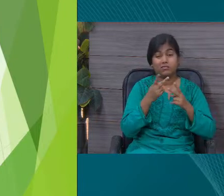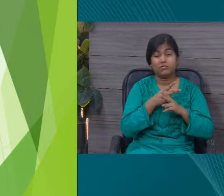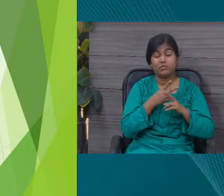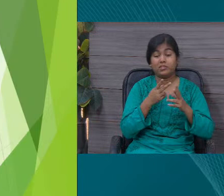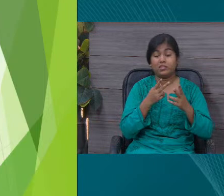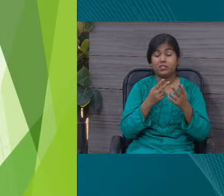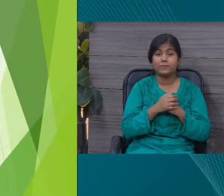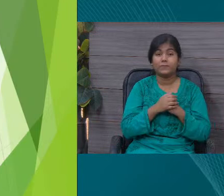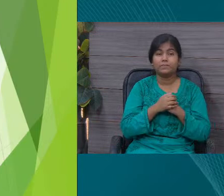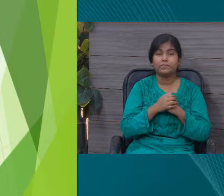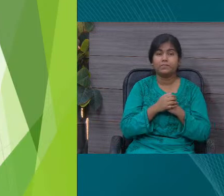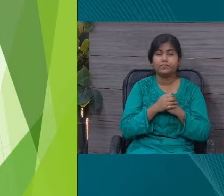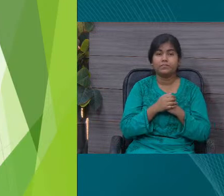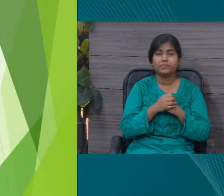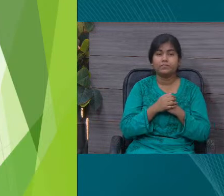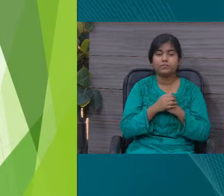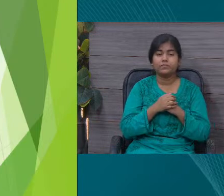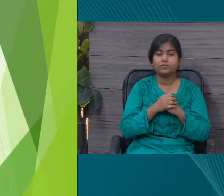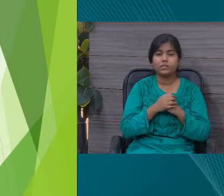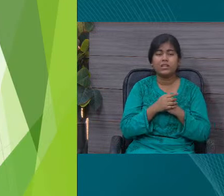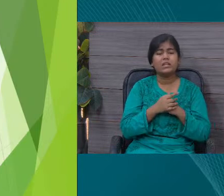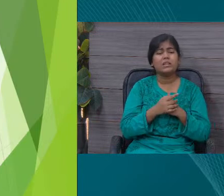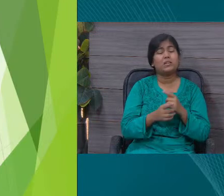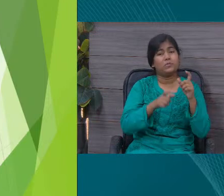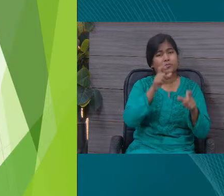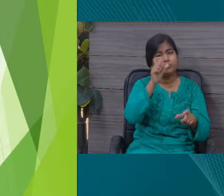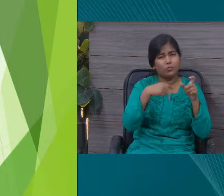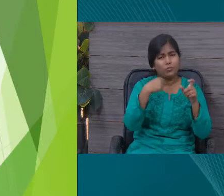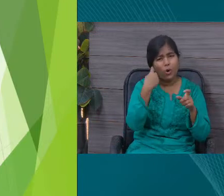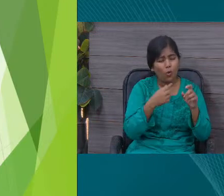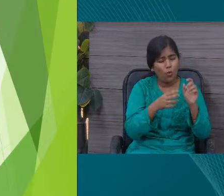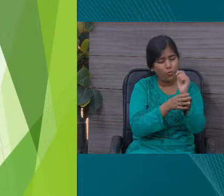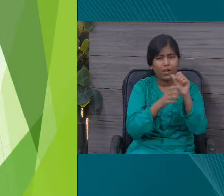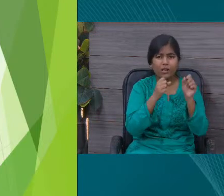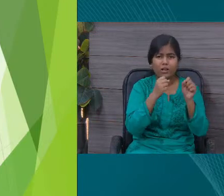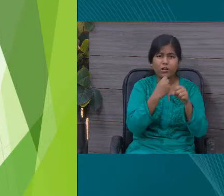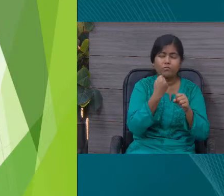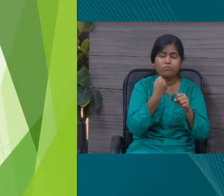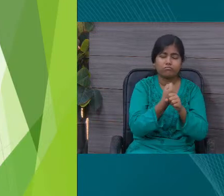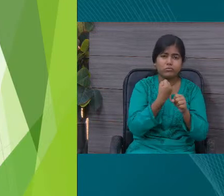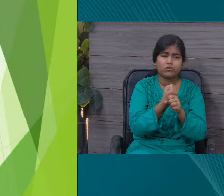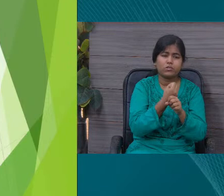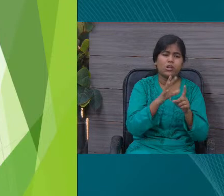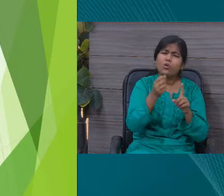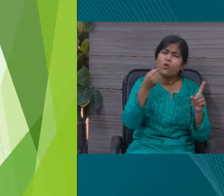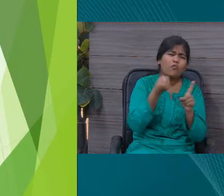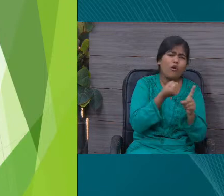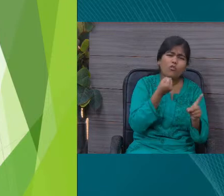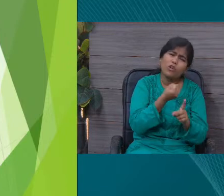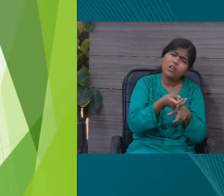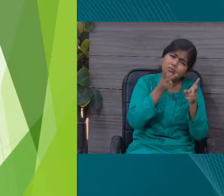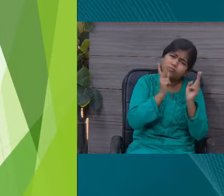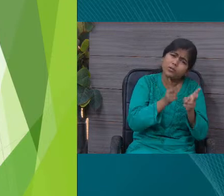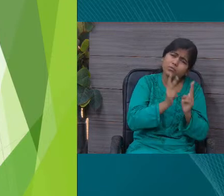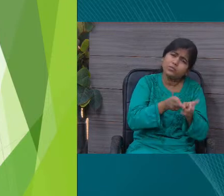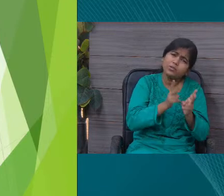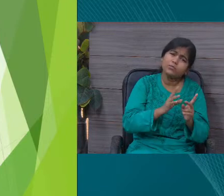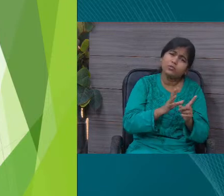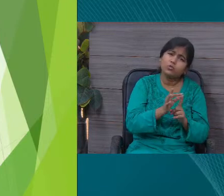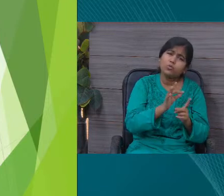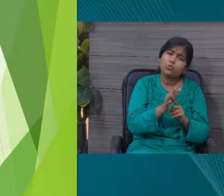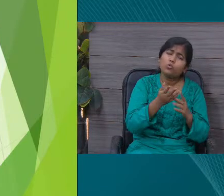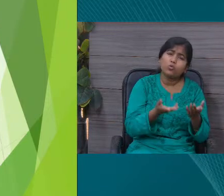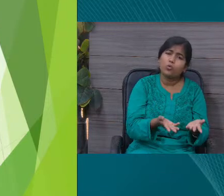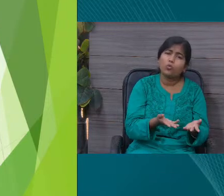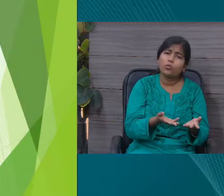conspire to keep the workers in the bangle industry of Firozabad in poverty? Okay. So what we can do is that, does the